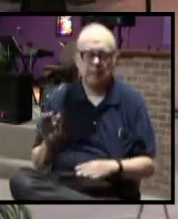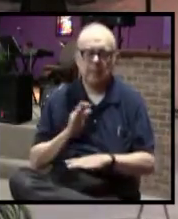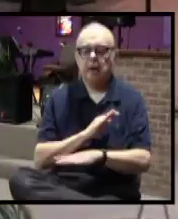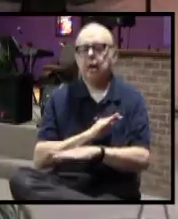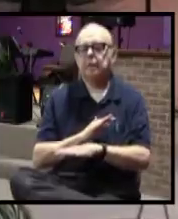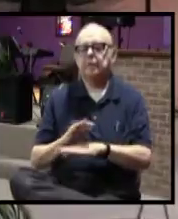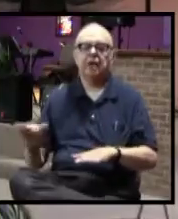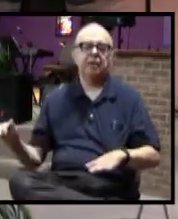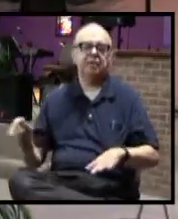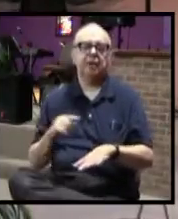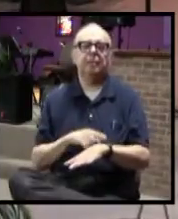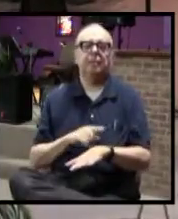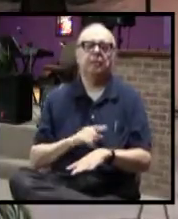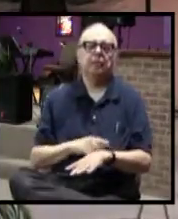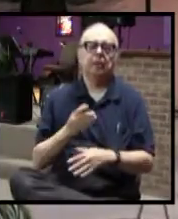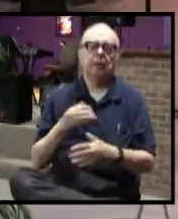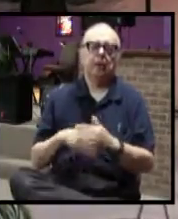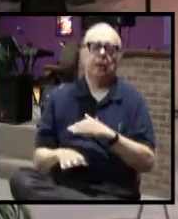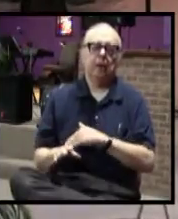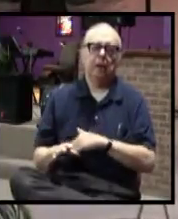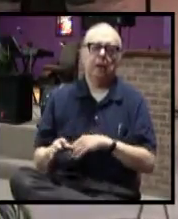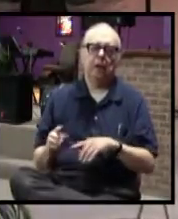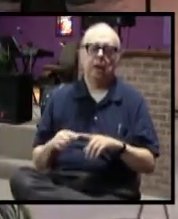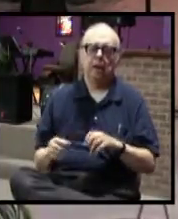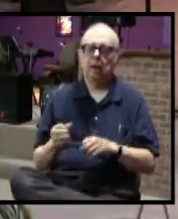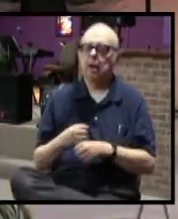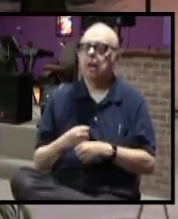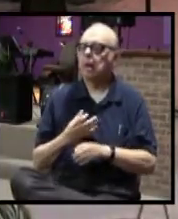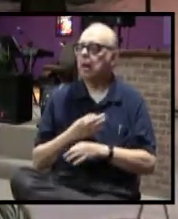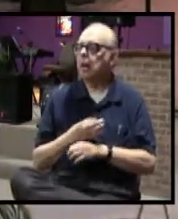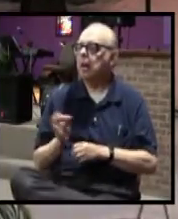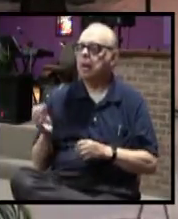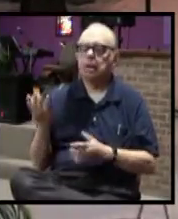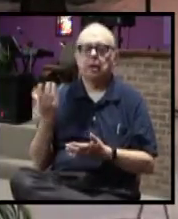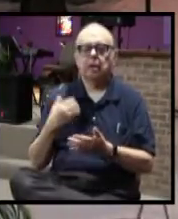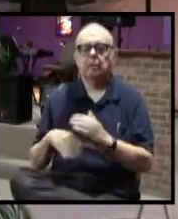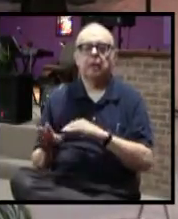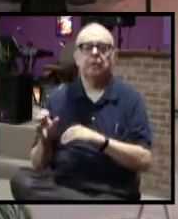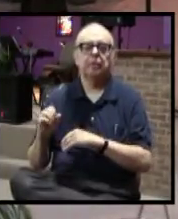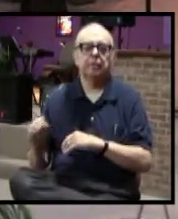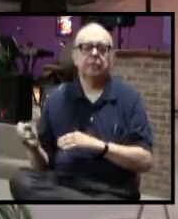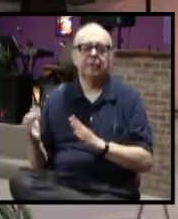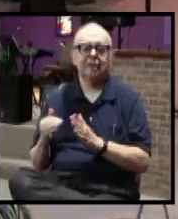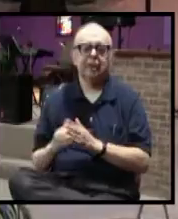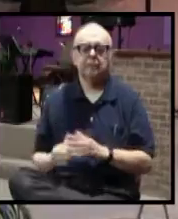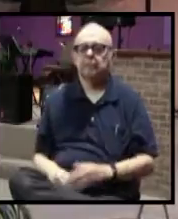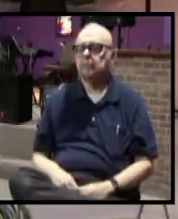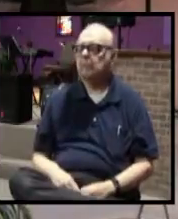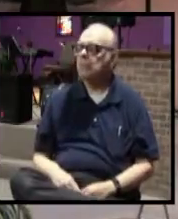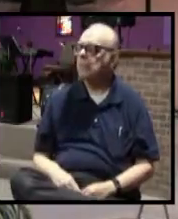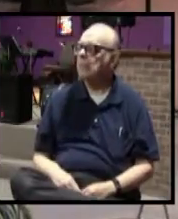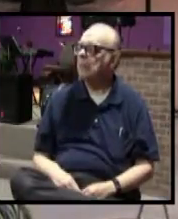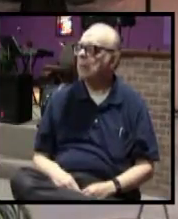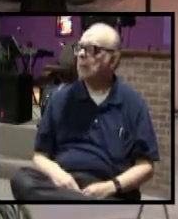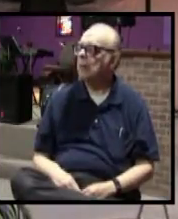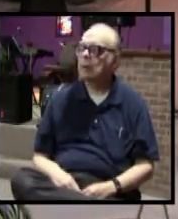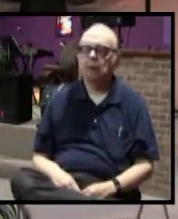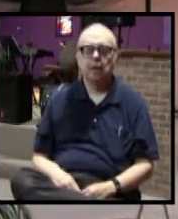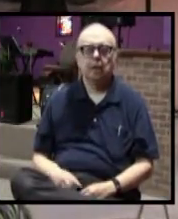come in here every night, same time. They come in here, they get their coffee, and then they'll go right back out onto the streets.